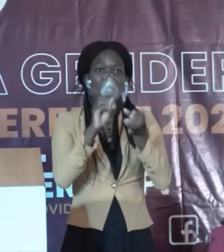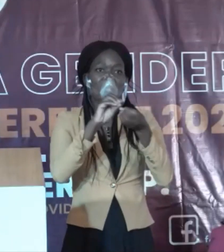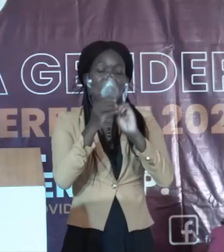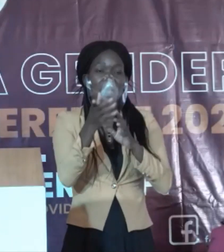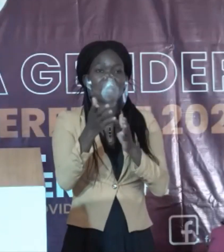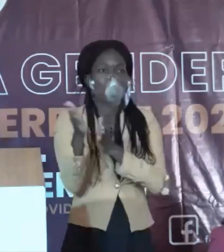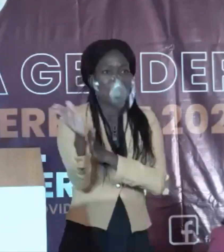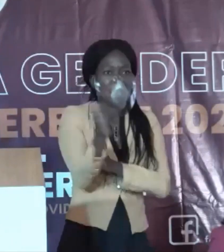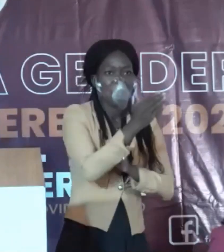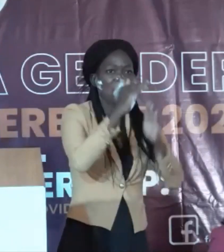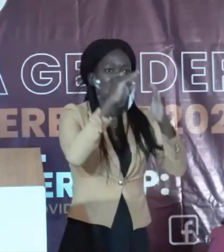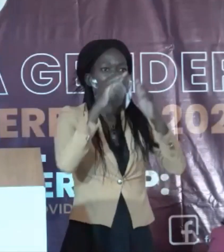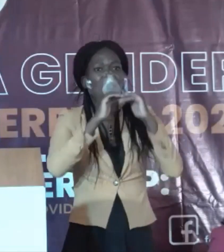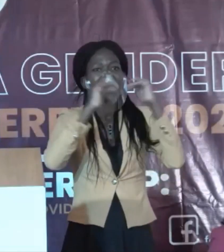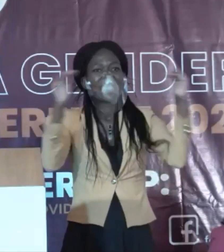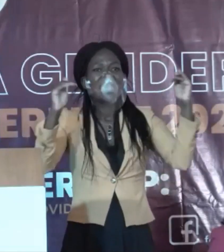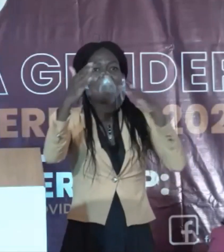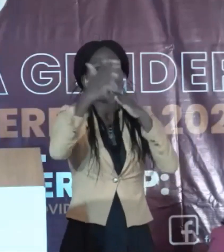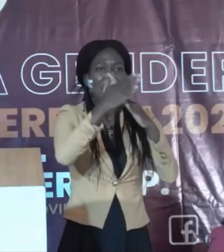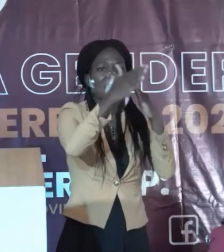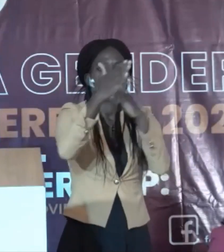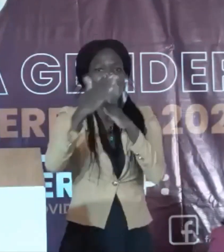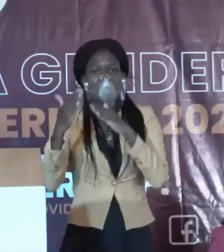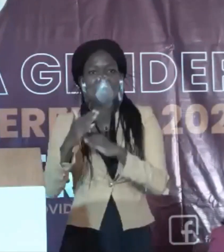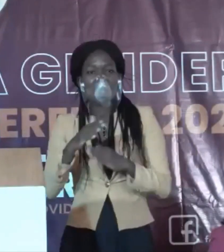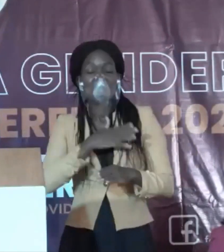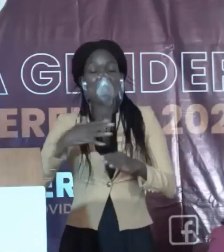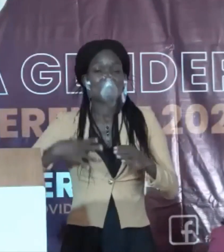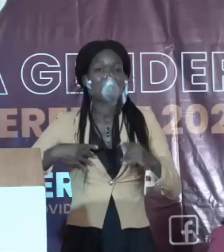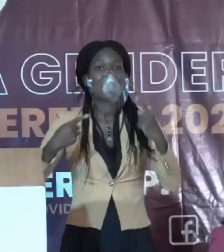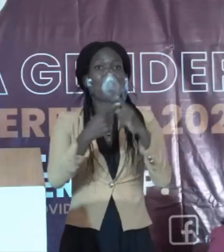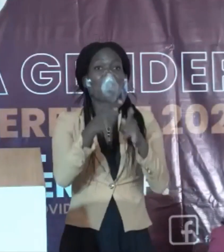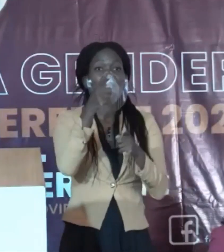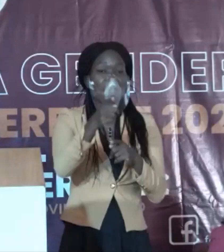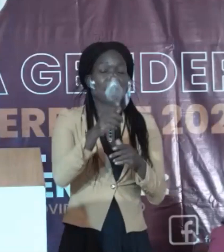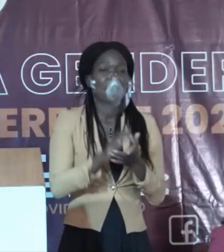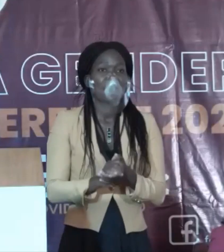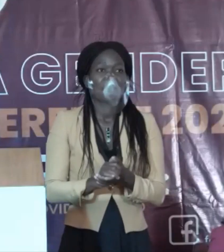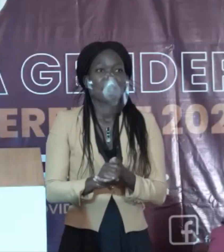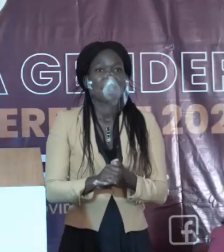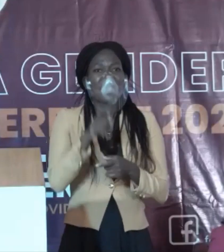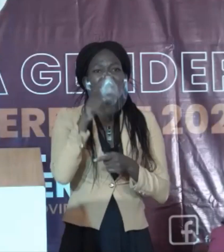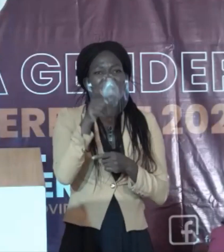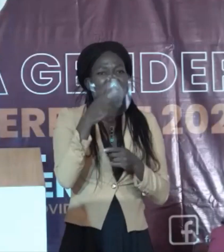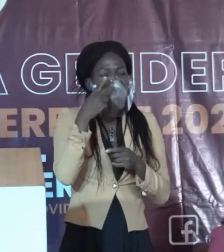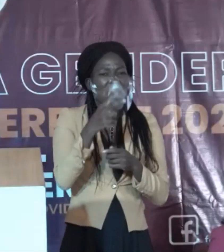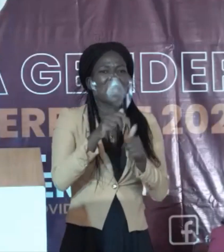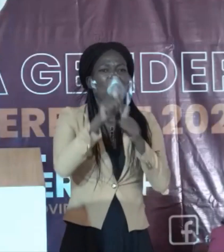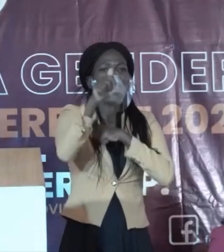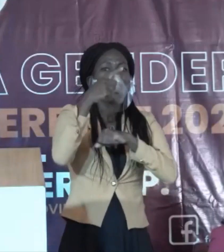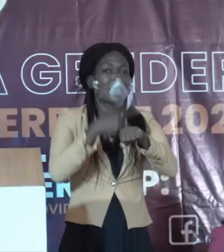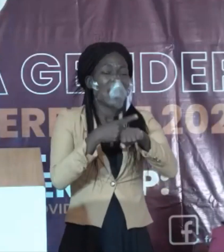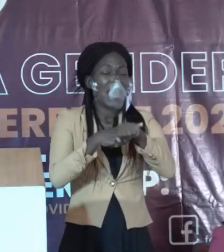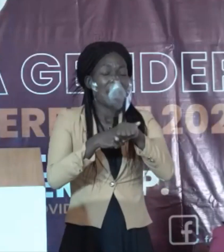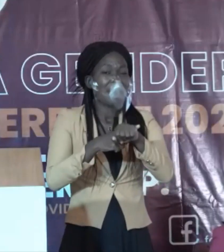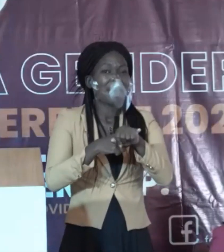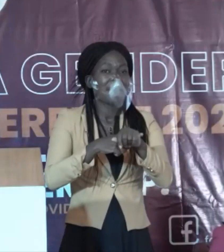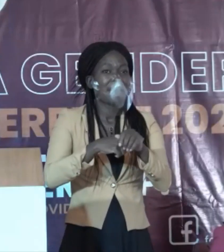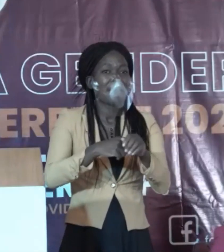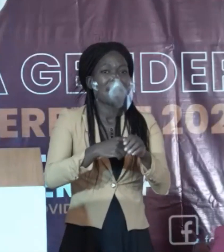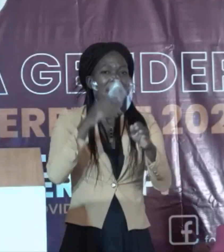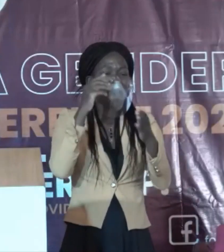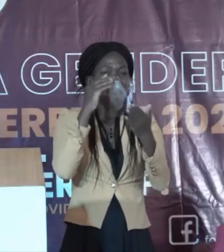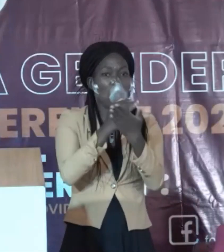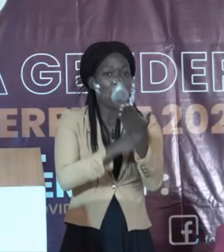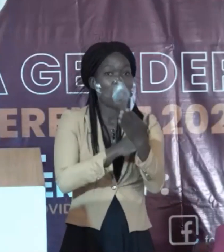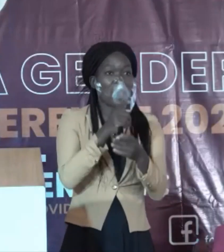the gender-specific barriers that businesswomen face. This, however, is a long-term endeavor requiring